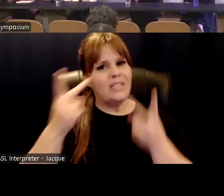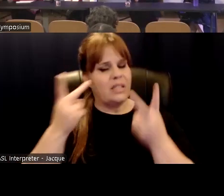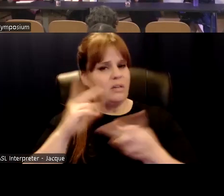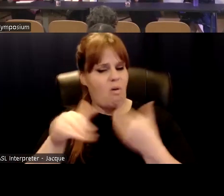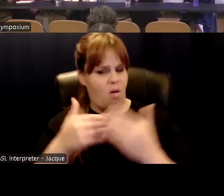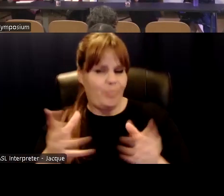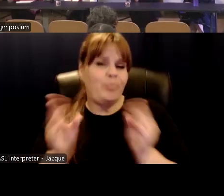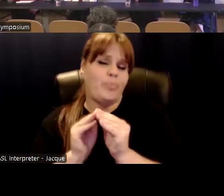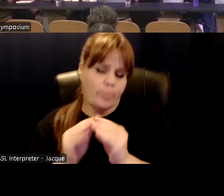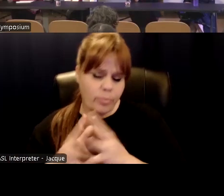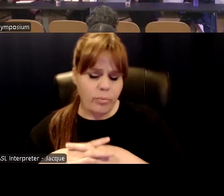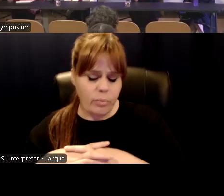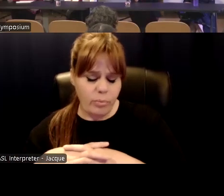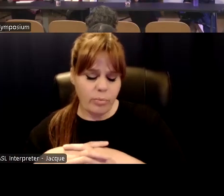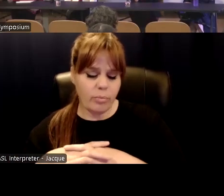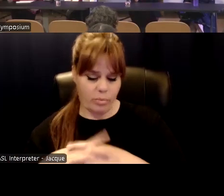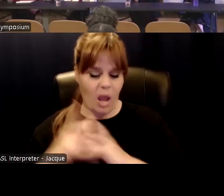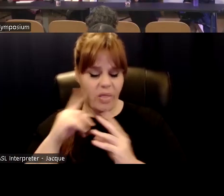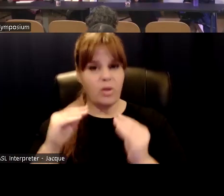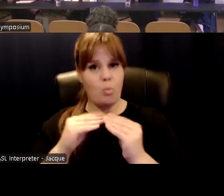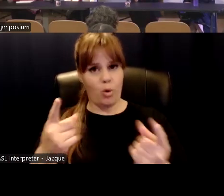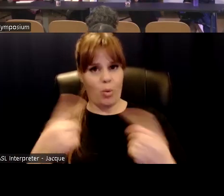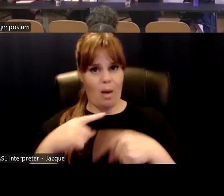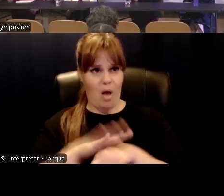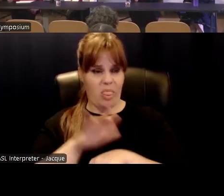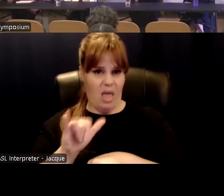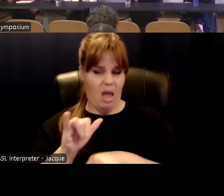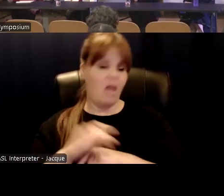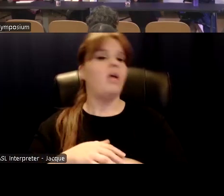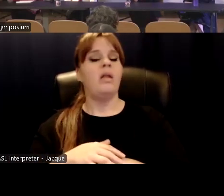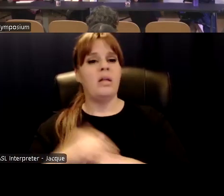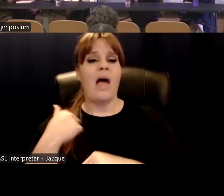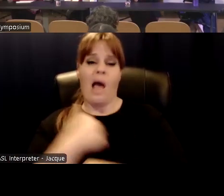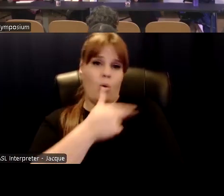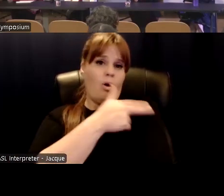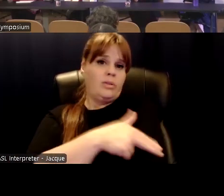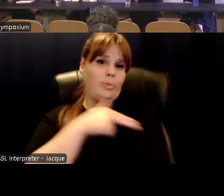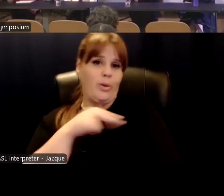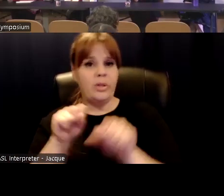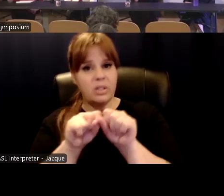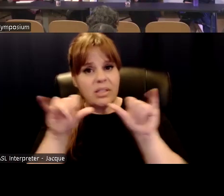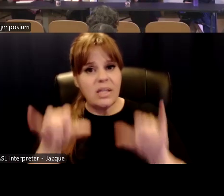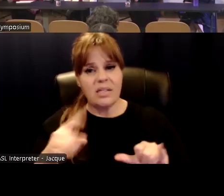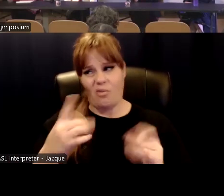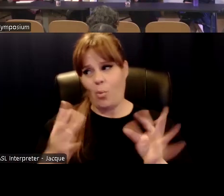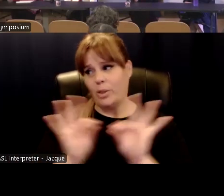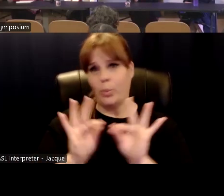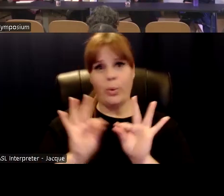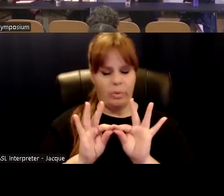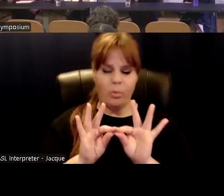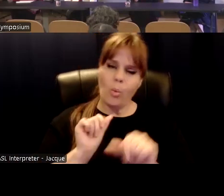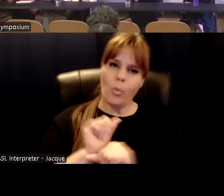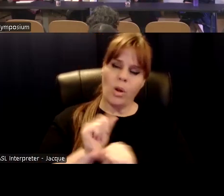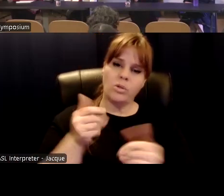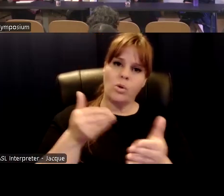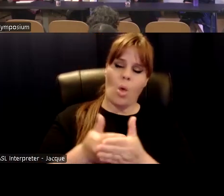I think there's more to come on that. So our hospital system, for what it's worth, works closely with Seattle